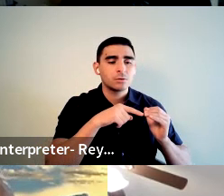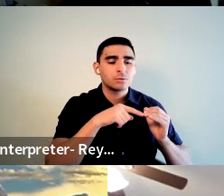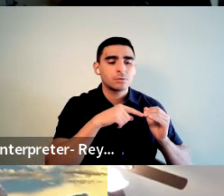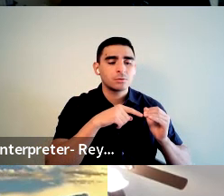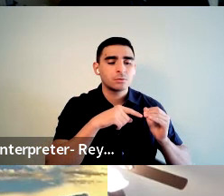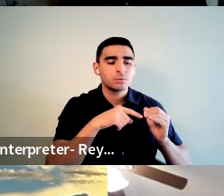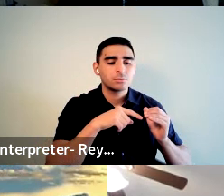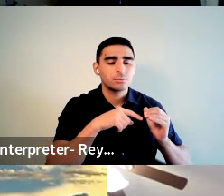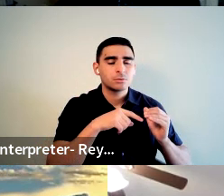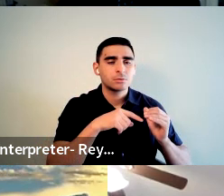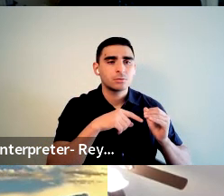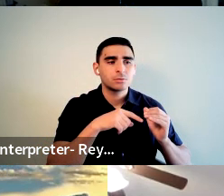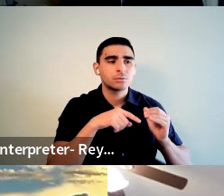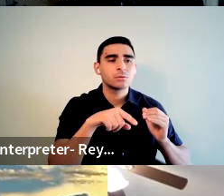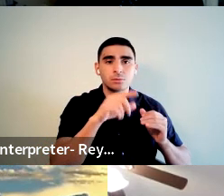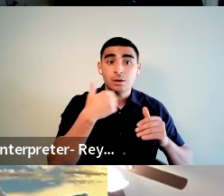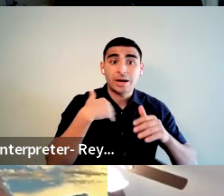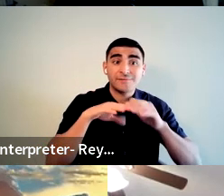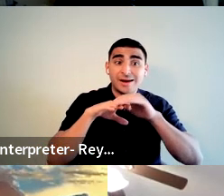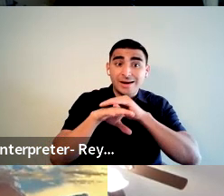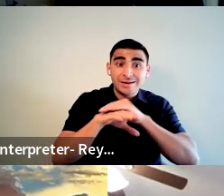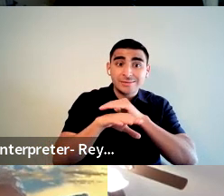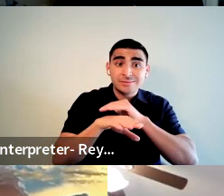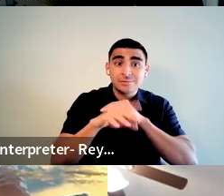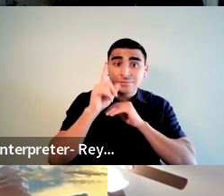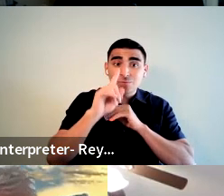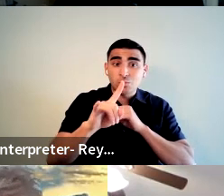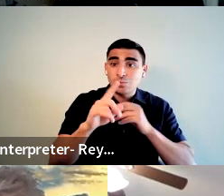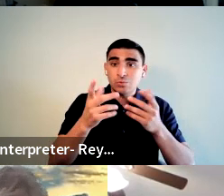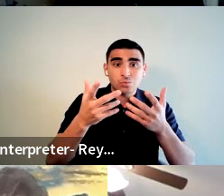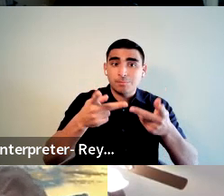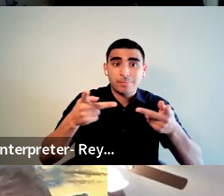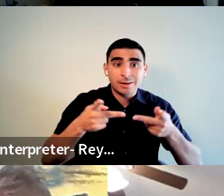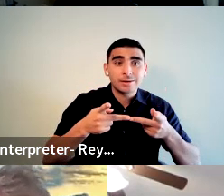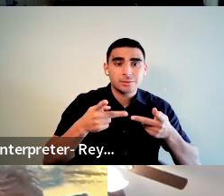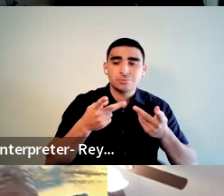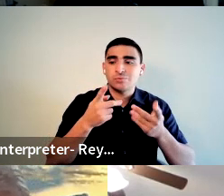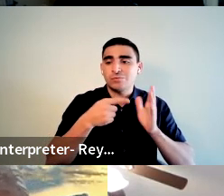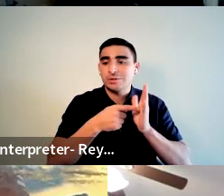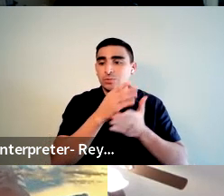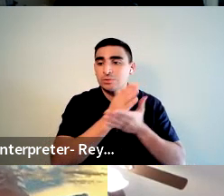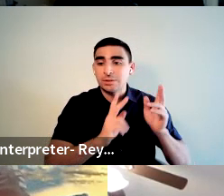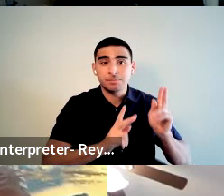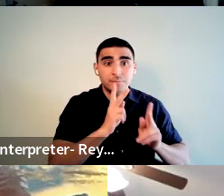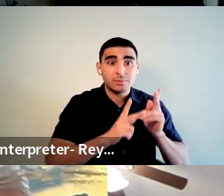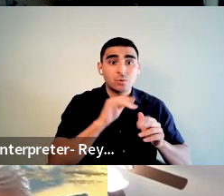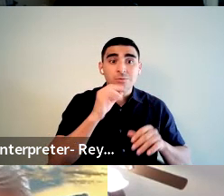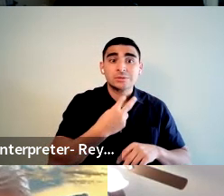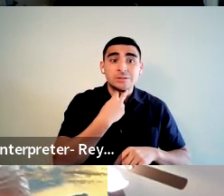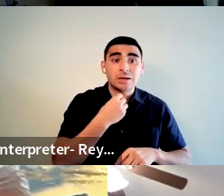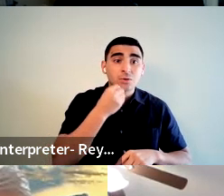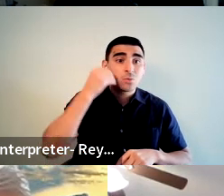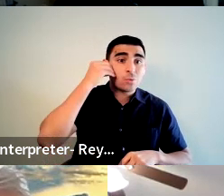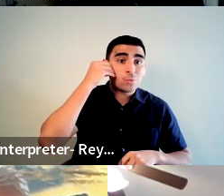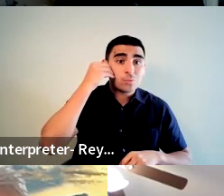saying, an actual physical location, or that there are a number of people that are homebound or aging in place and may struggle